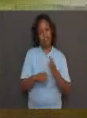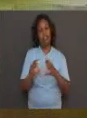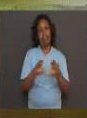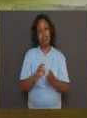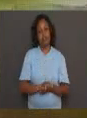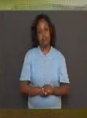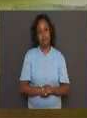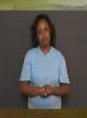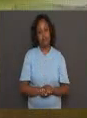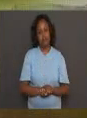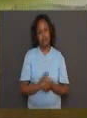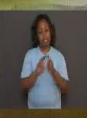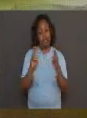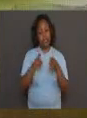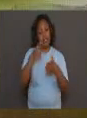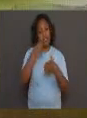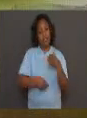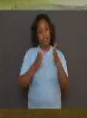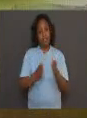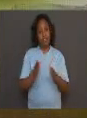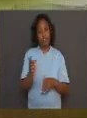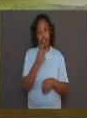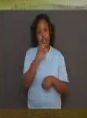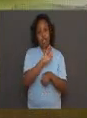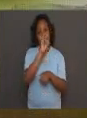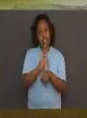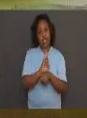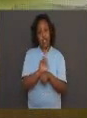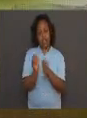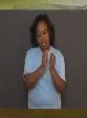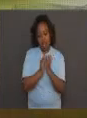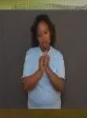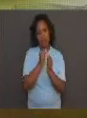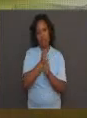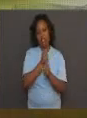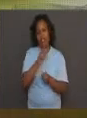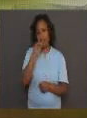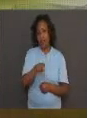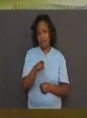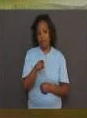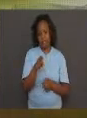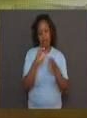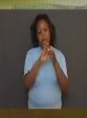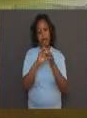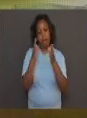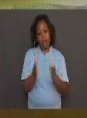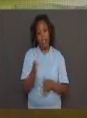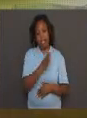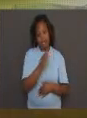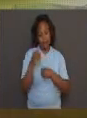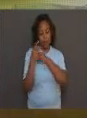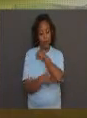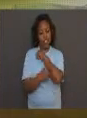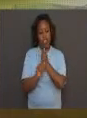While it is very effective for citizens to work together to promote social and